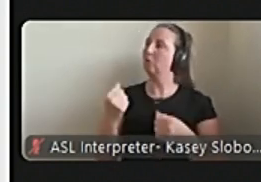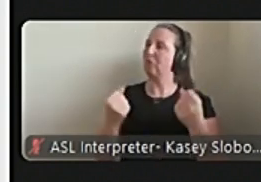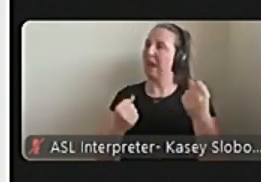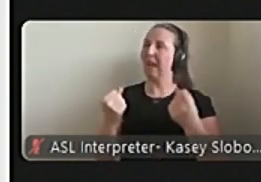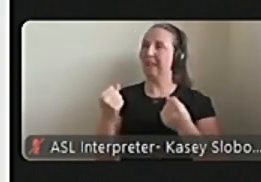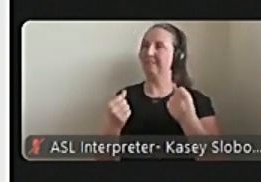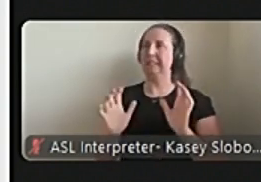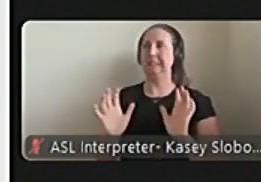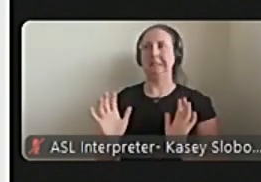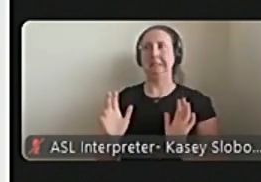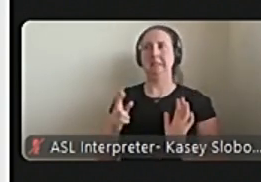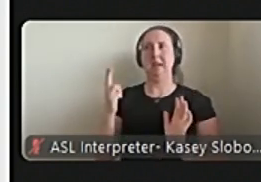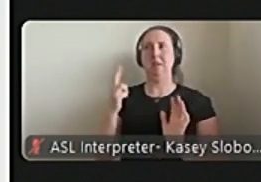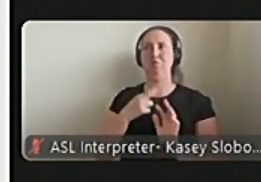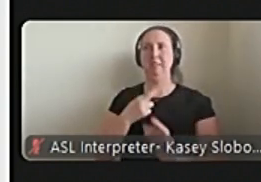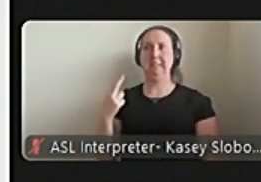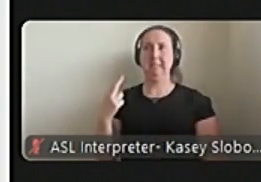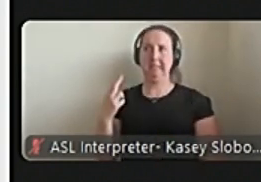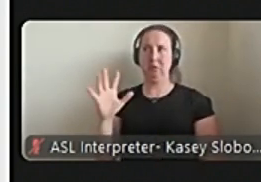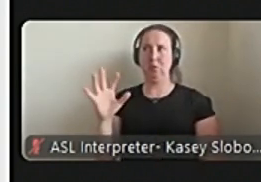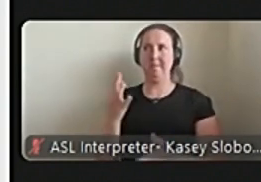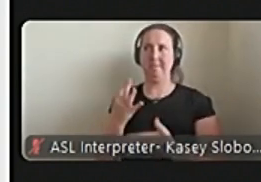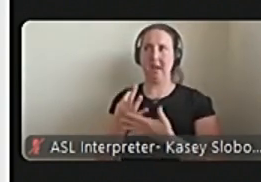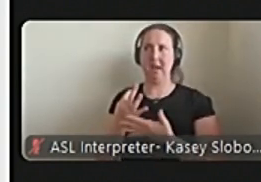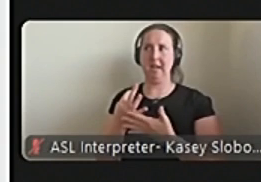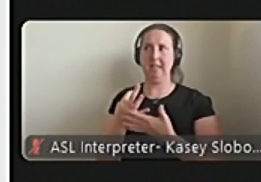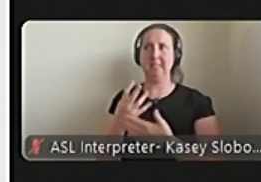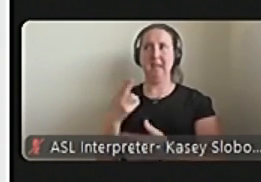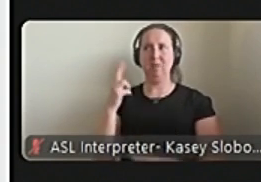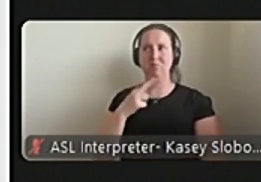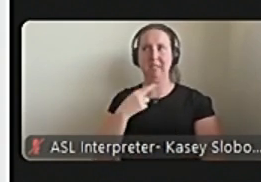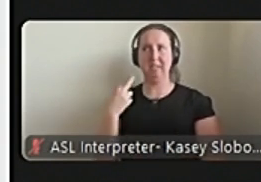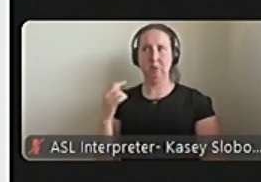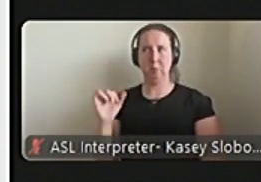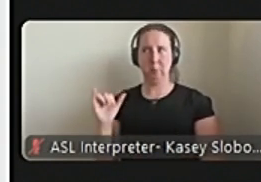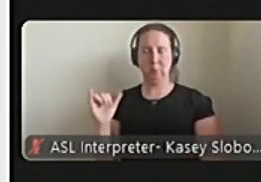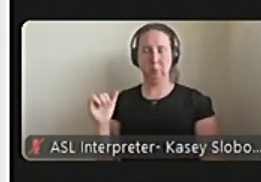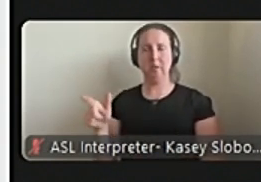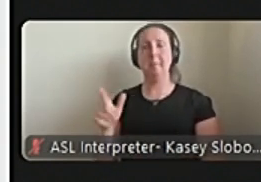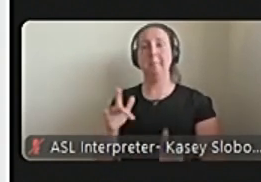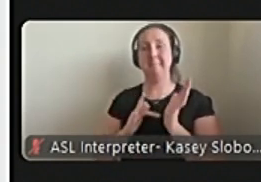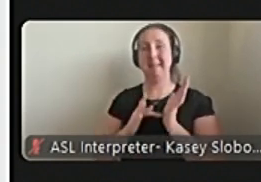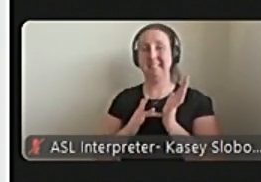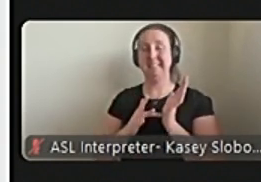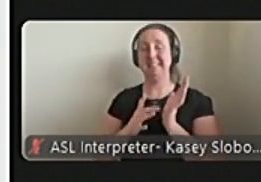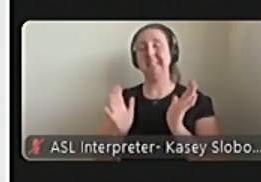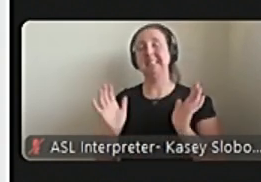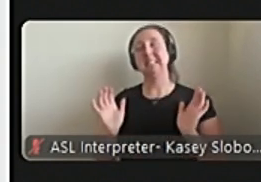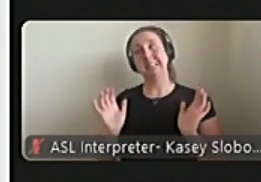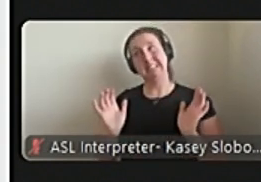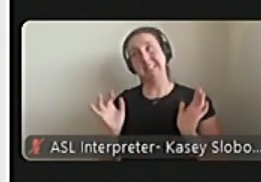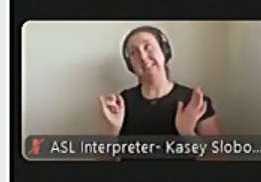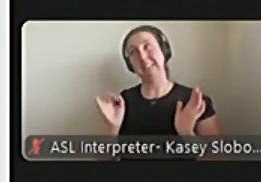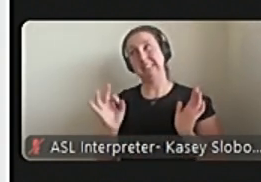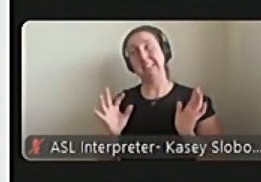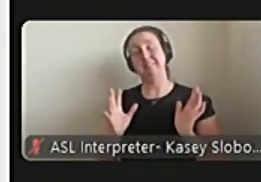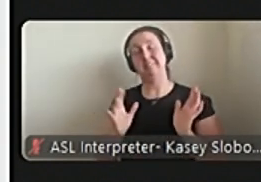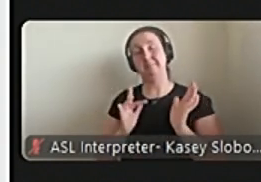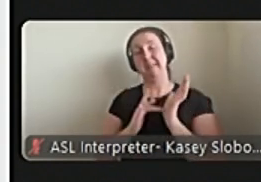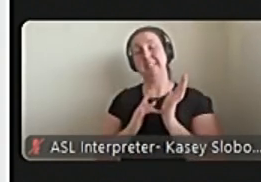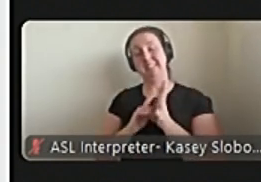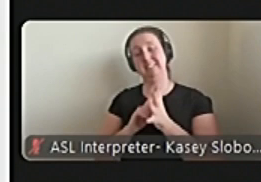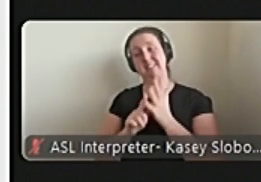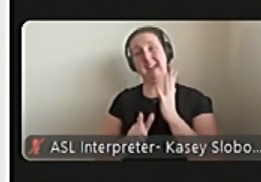risk. Managing your finances become more of a risk. Medications, if you're on more than 5 and they change colors and they